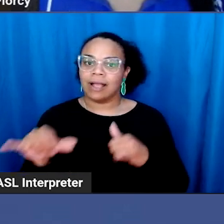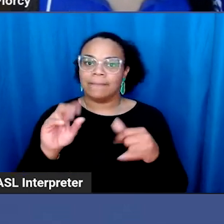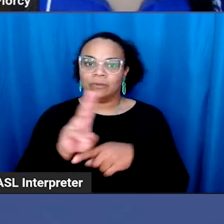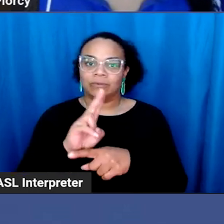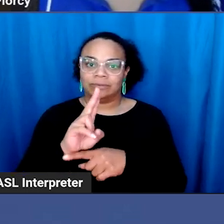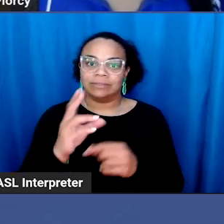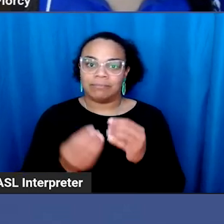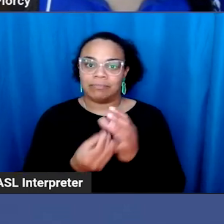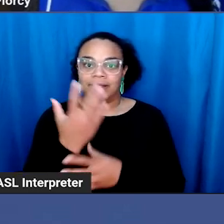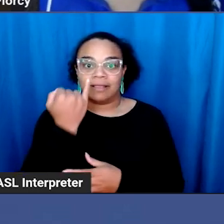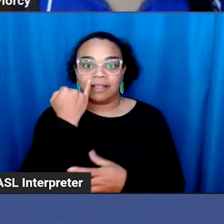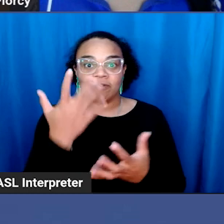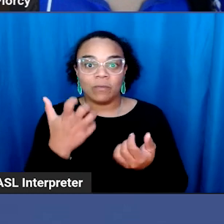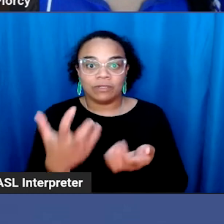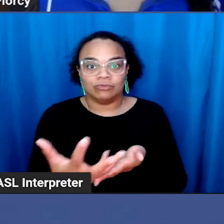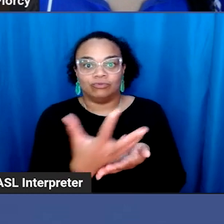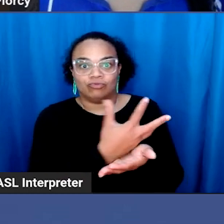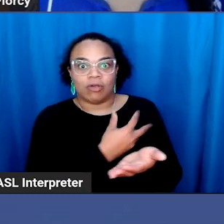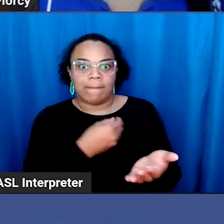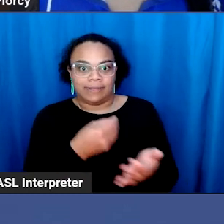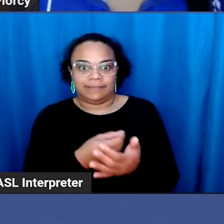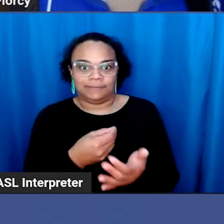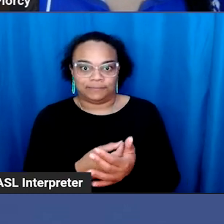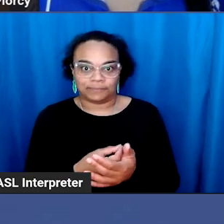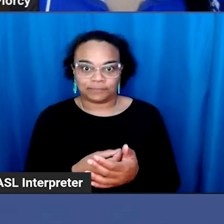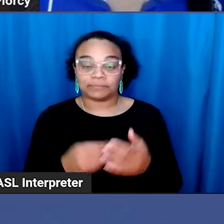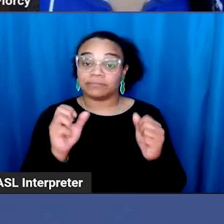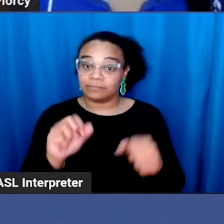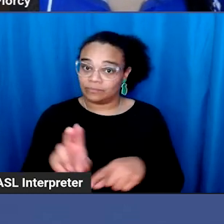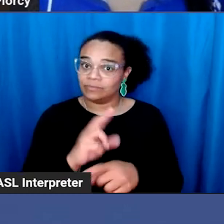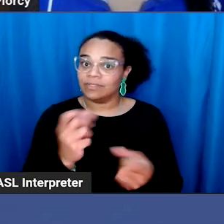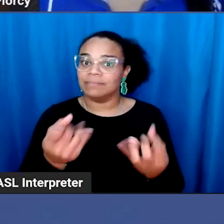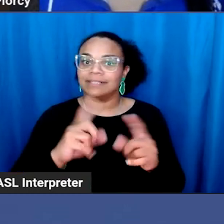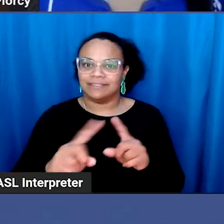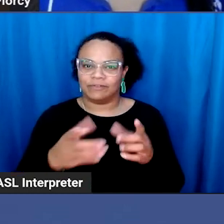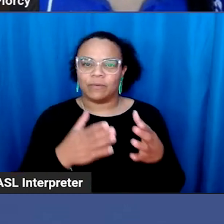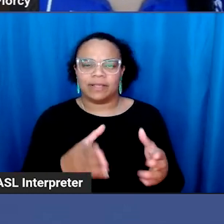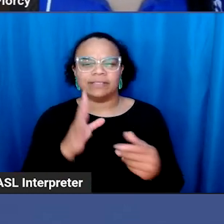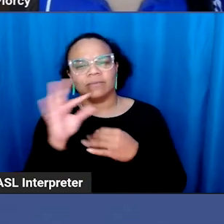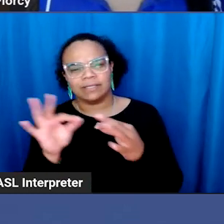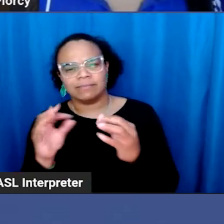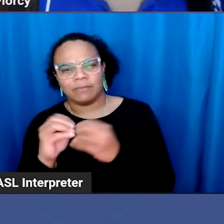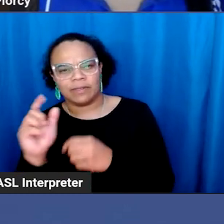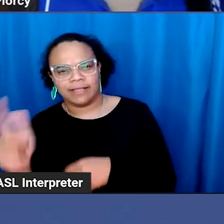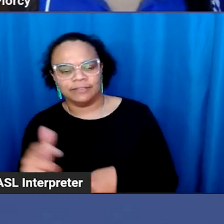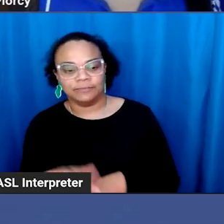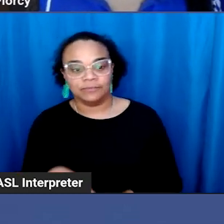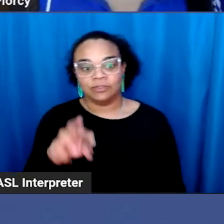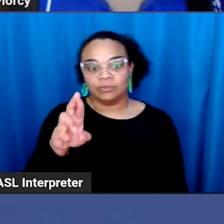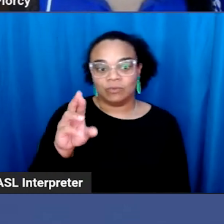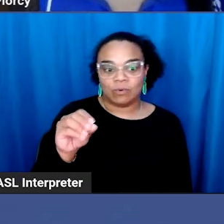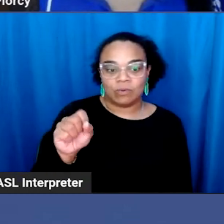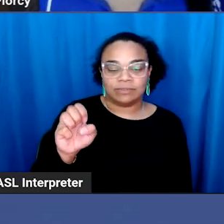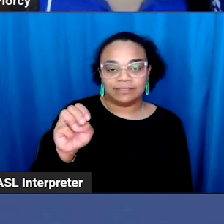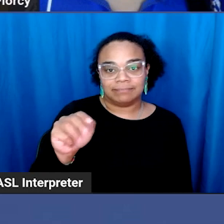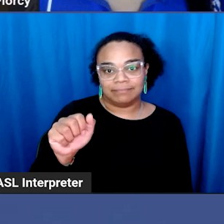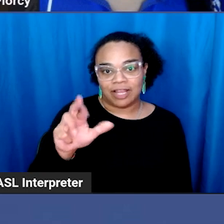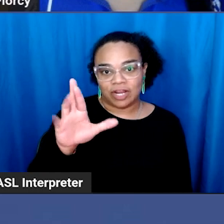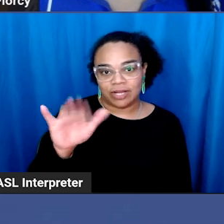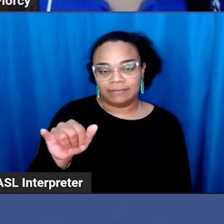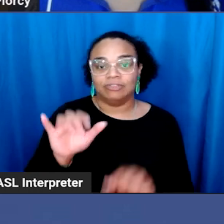when you want to draw money in. And it can be used in several different ways that I'll talk about later. Rosemary is a very good plant